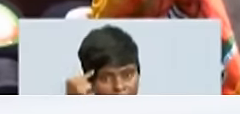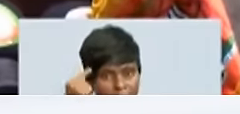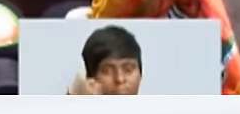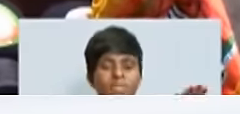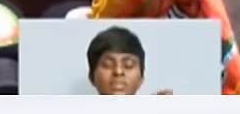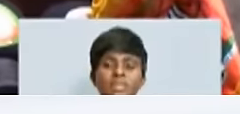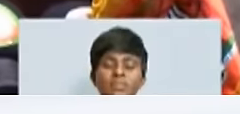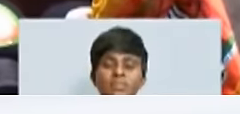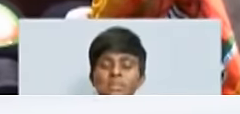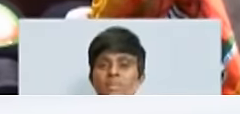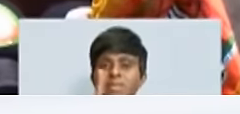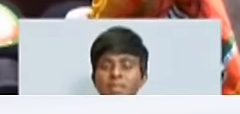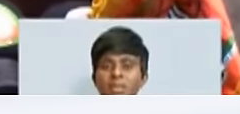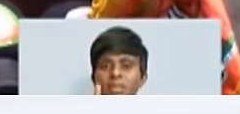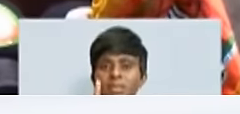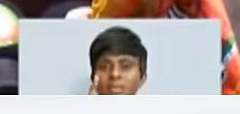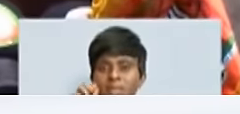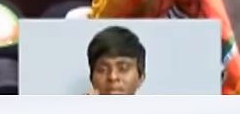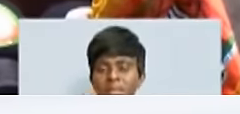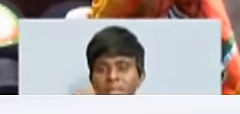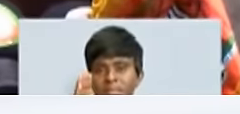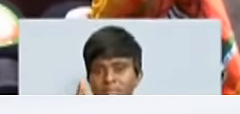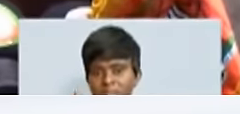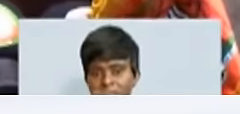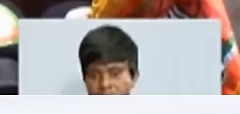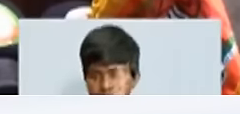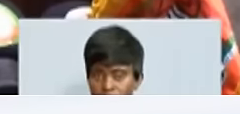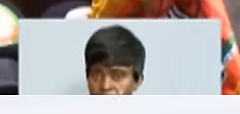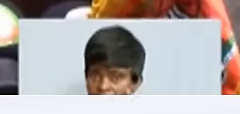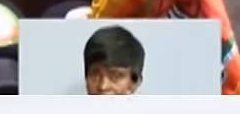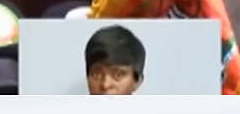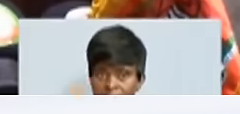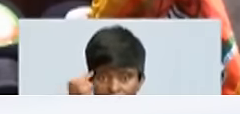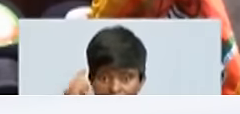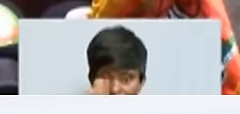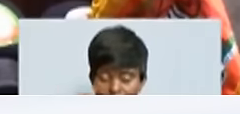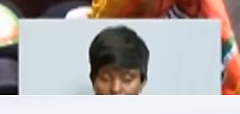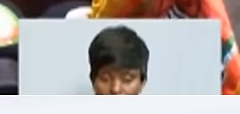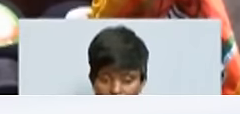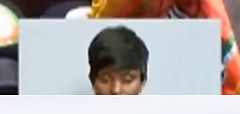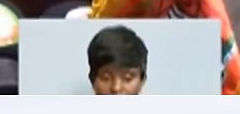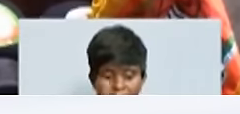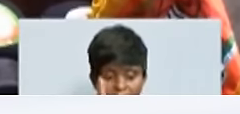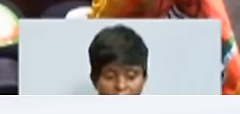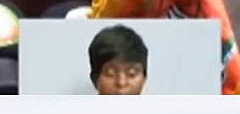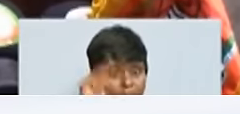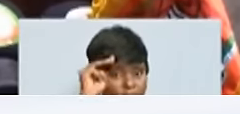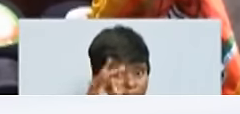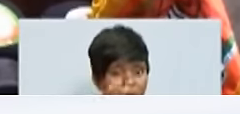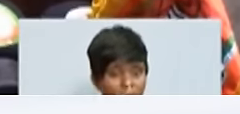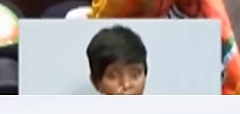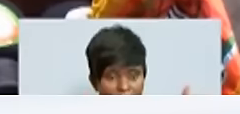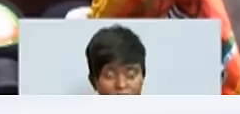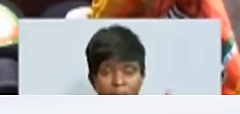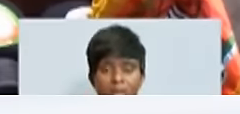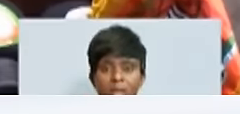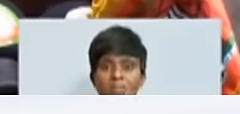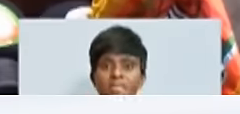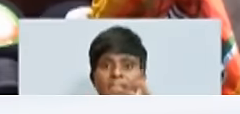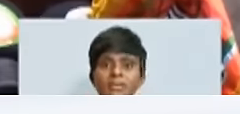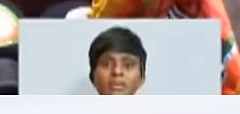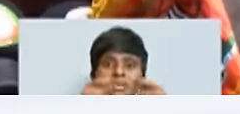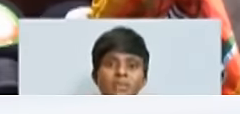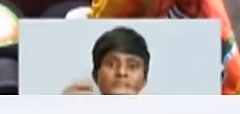Bus. Using the ZAM portal, for instance, the Ministry of Lands has now started